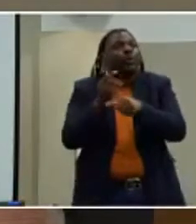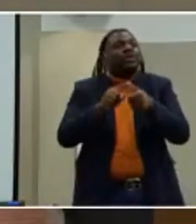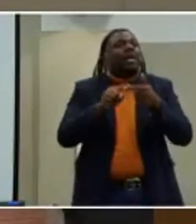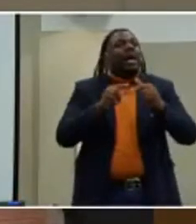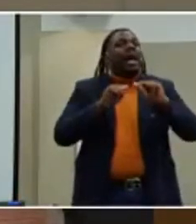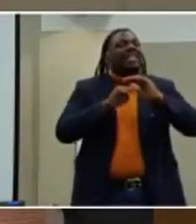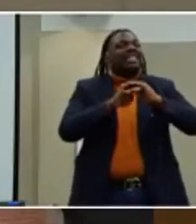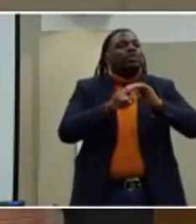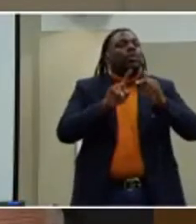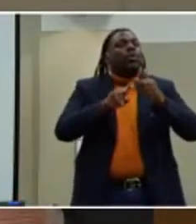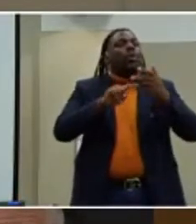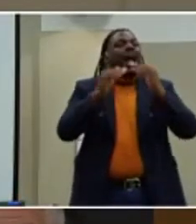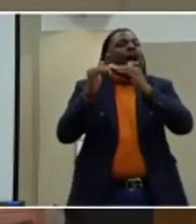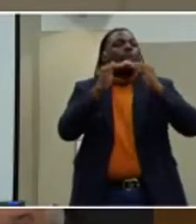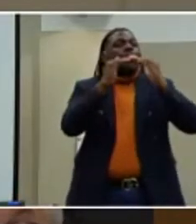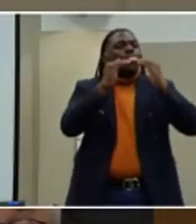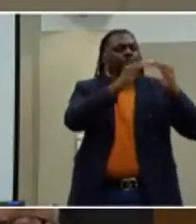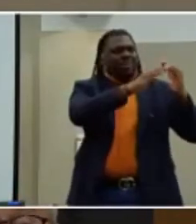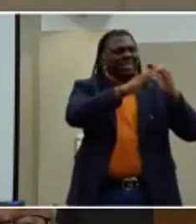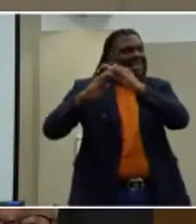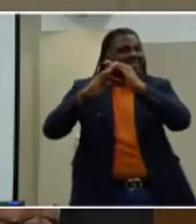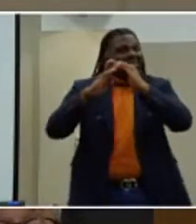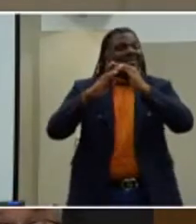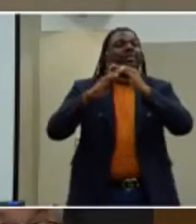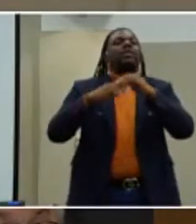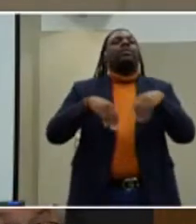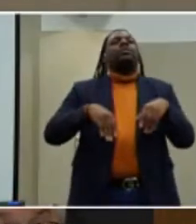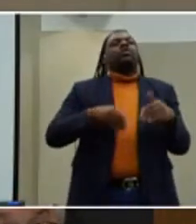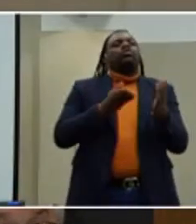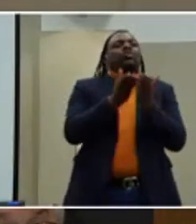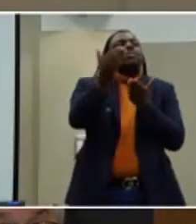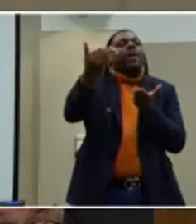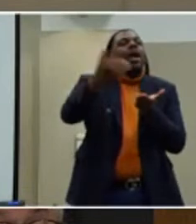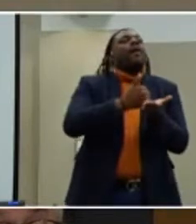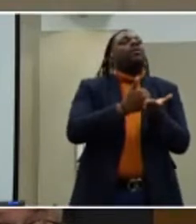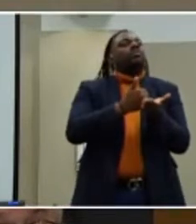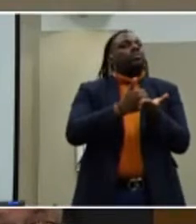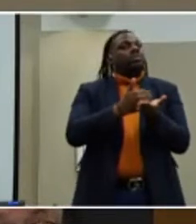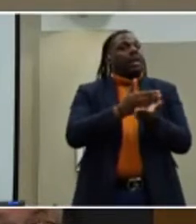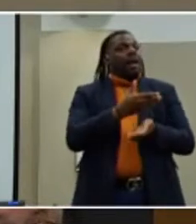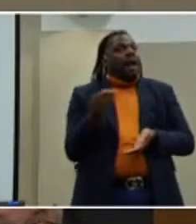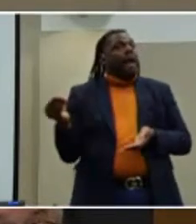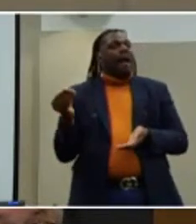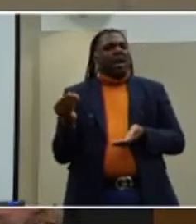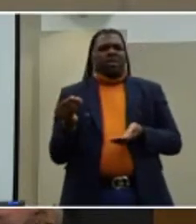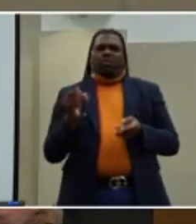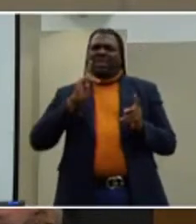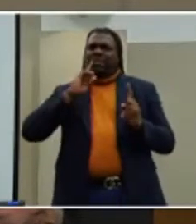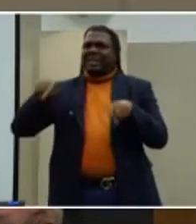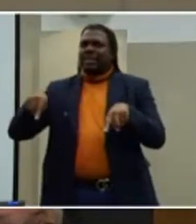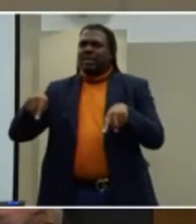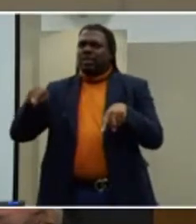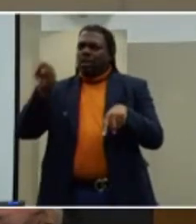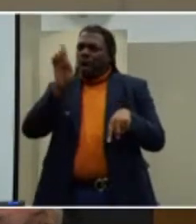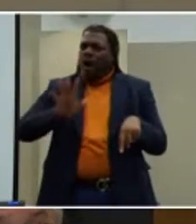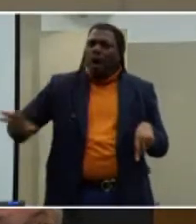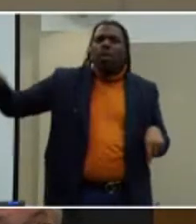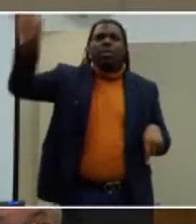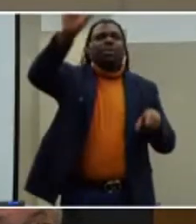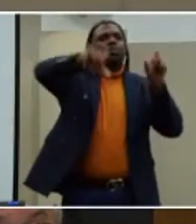accessible, equitable, protective, transparent, and responsive for all people of the United